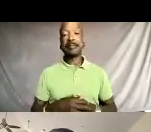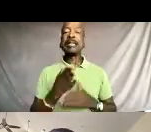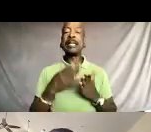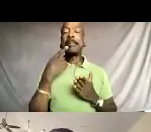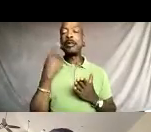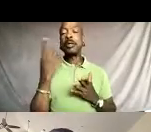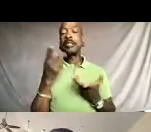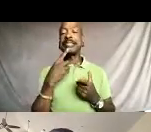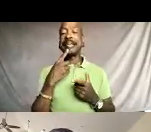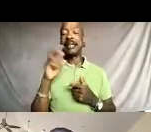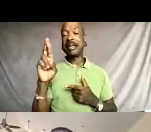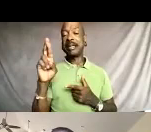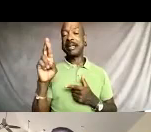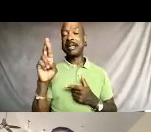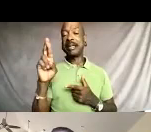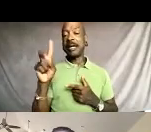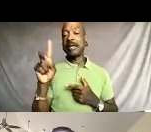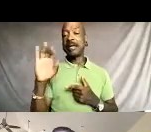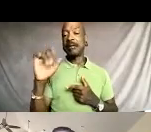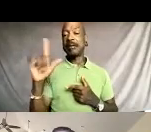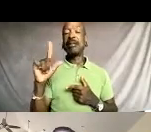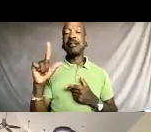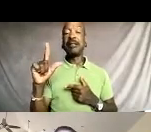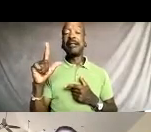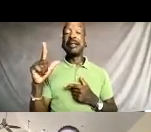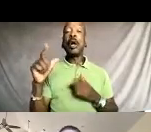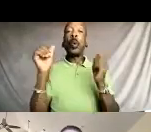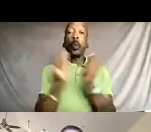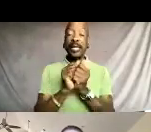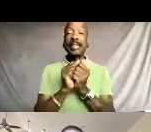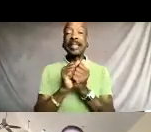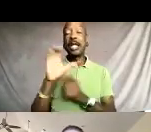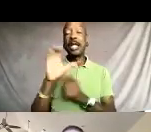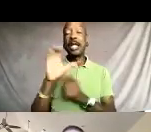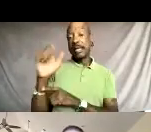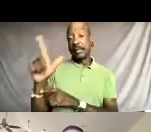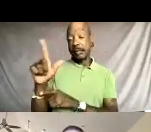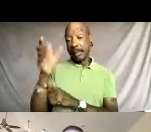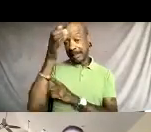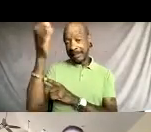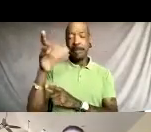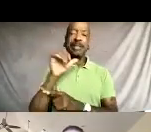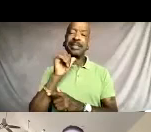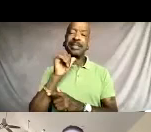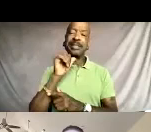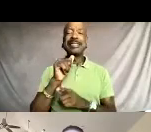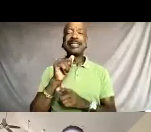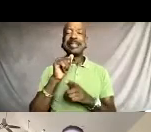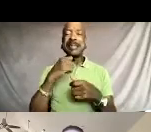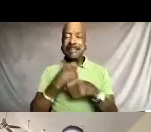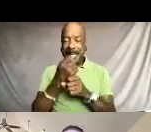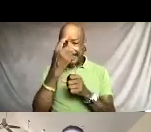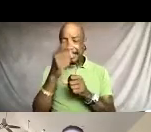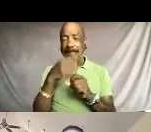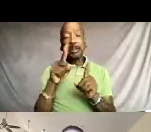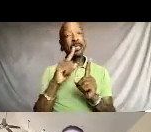word radical next to a colonial concept like real estate. It doesn't entirely make sense, but there's a tangled legal world that we still